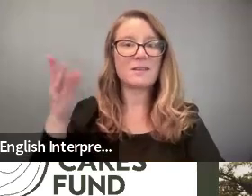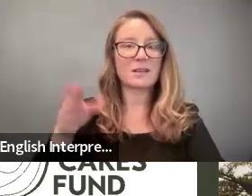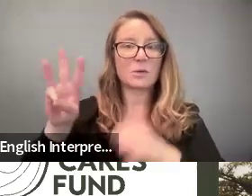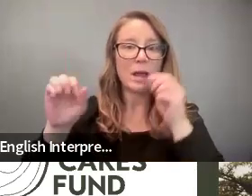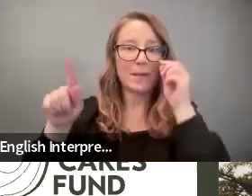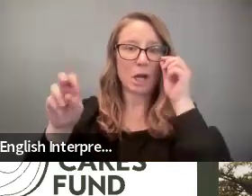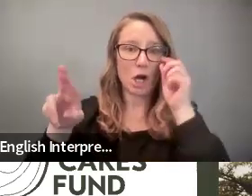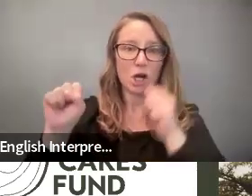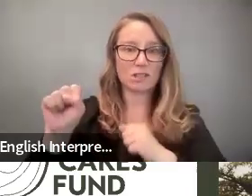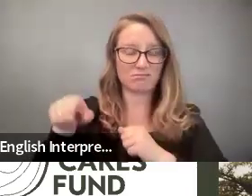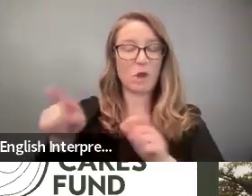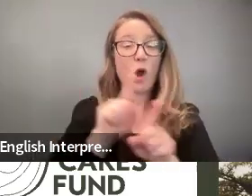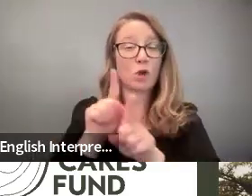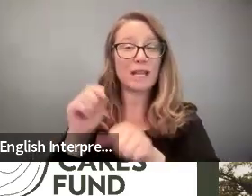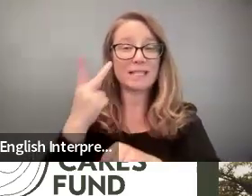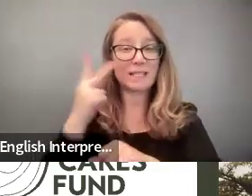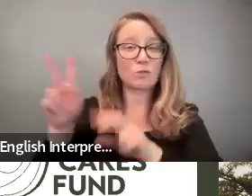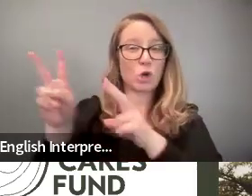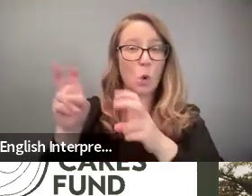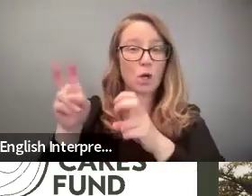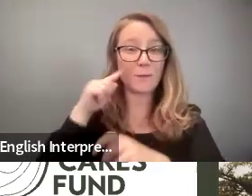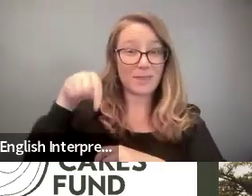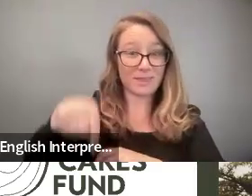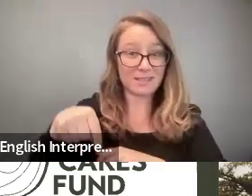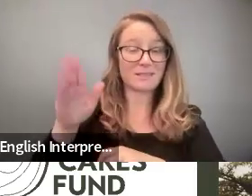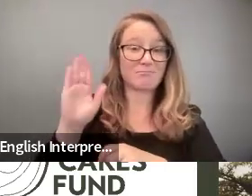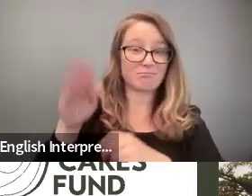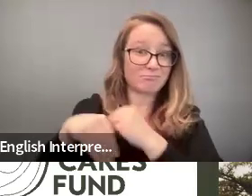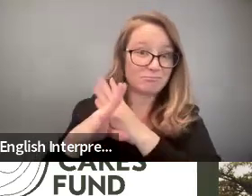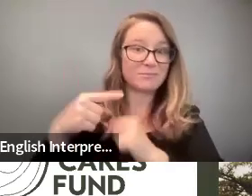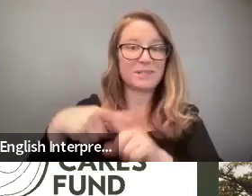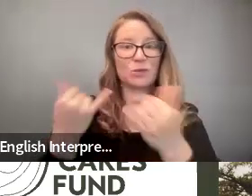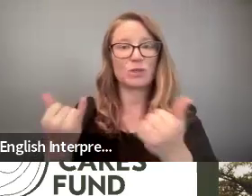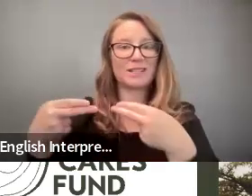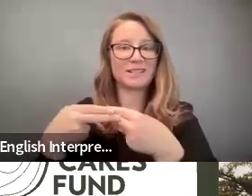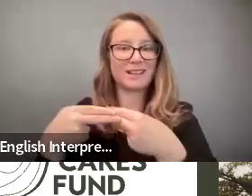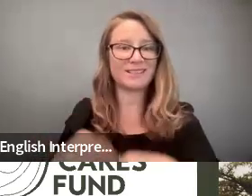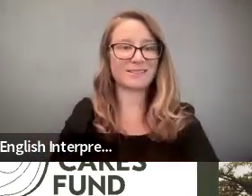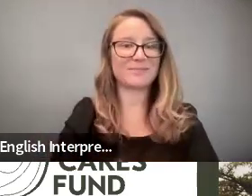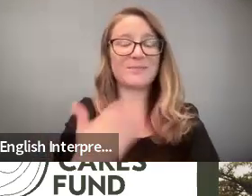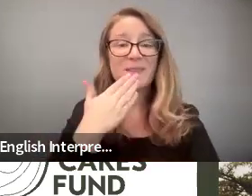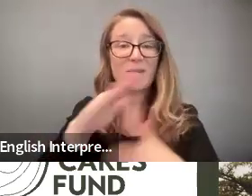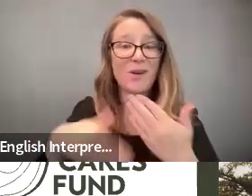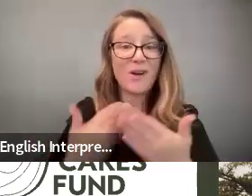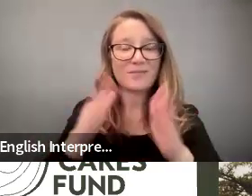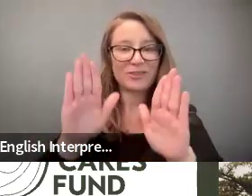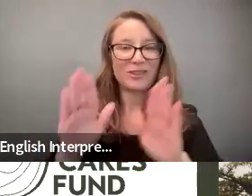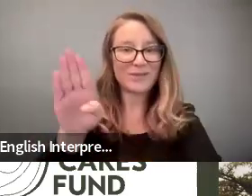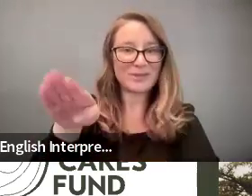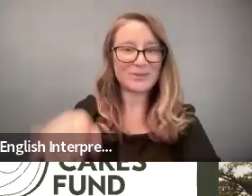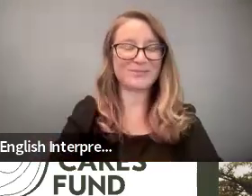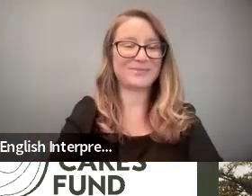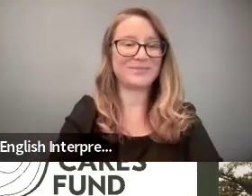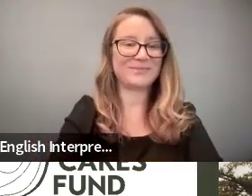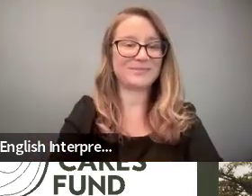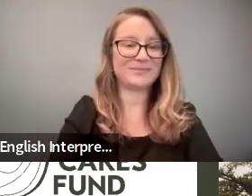wacaresfund.wa.gov/webinars. There you can also find a recording of this webinar along with today's slides. Thank you all and have a great afternoon.